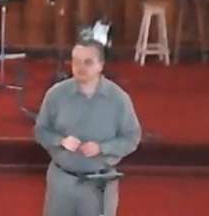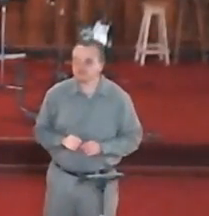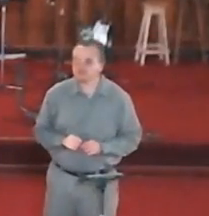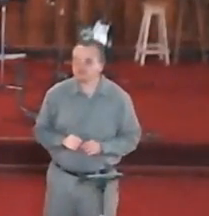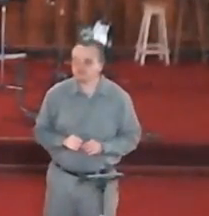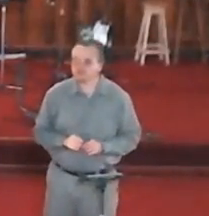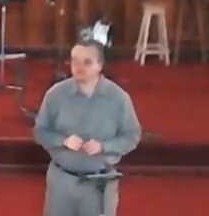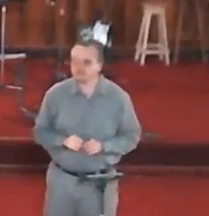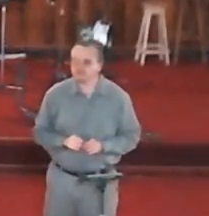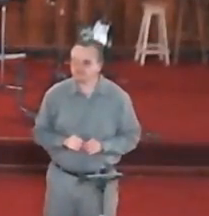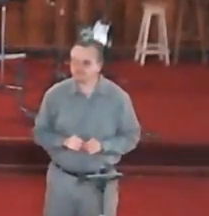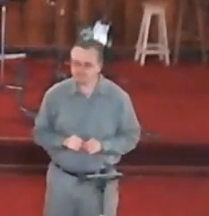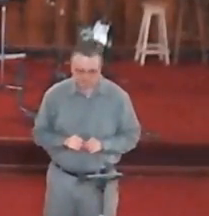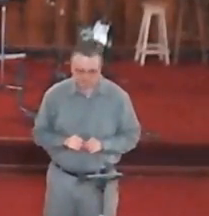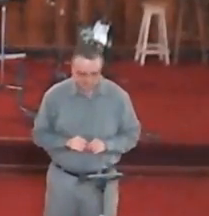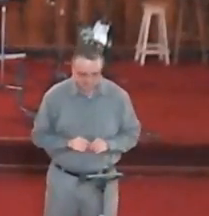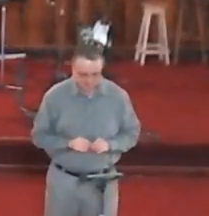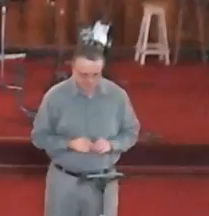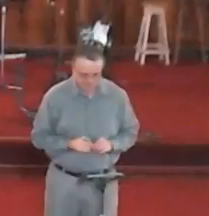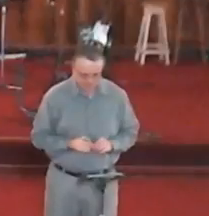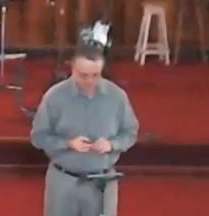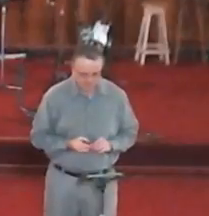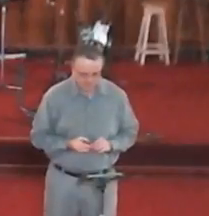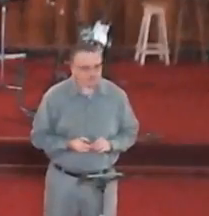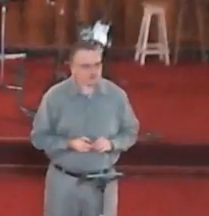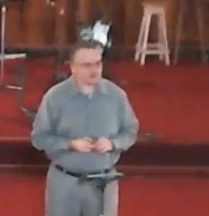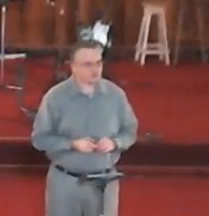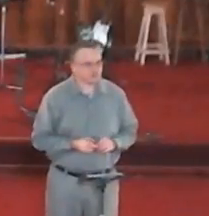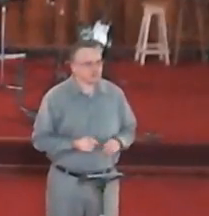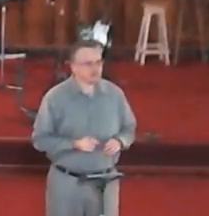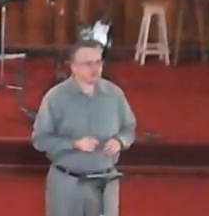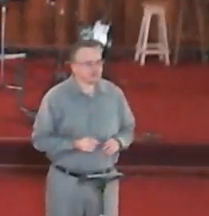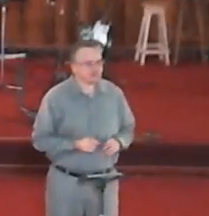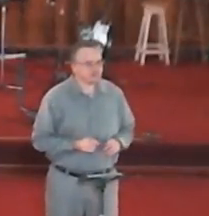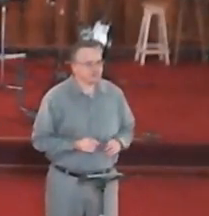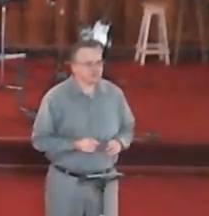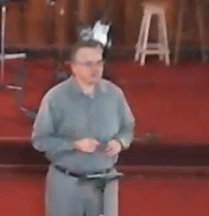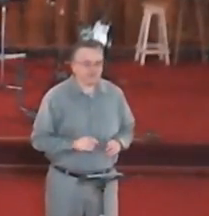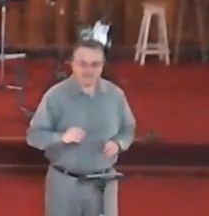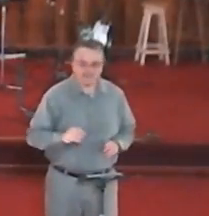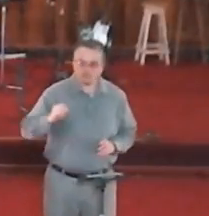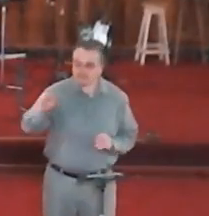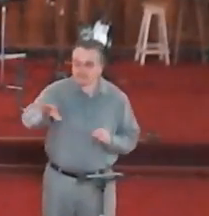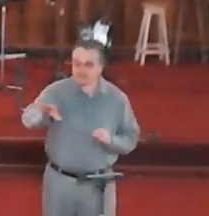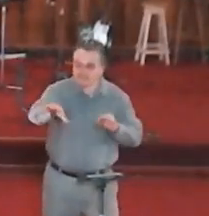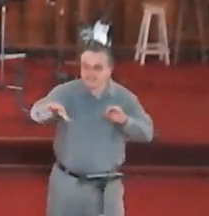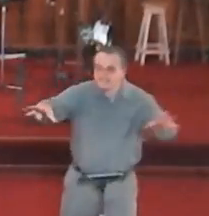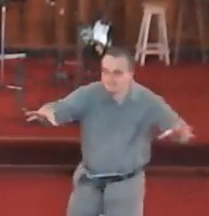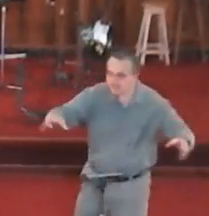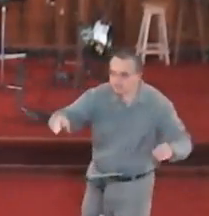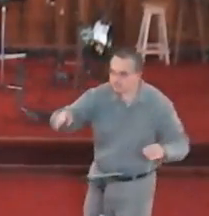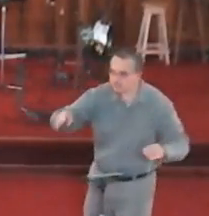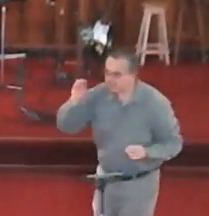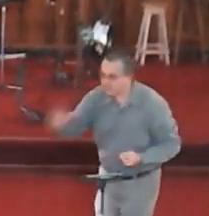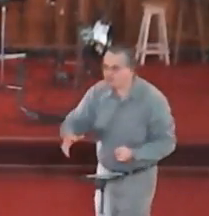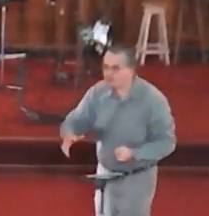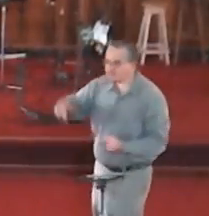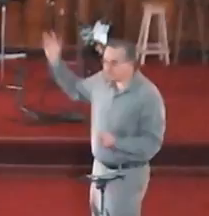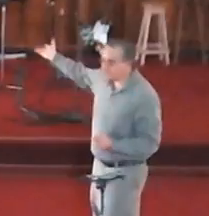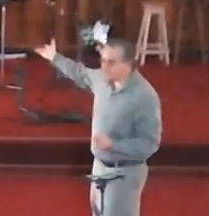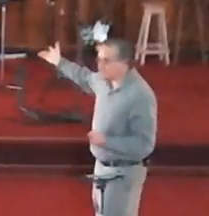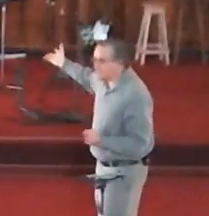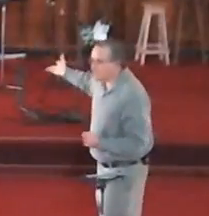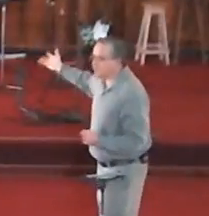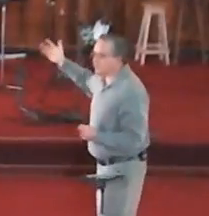And then later on, we see that he, in verse 19, that he begins to preach. Predicar ahí en Damasco, recién